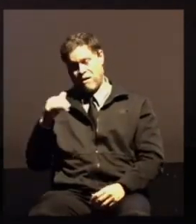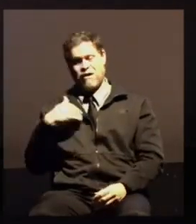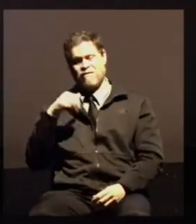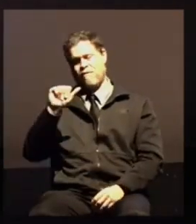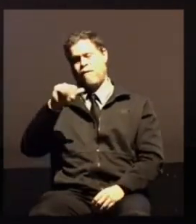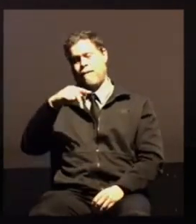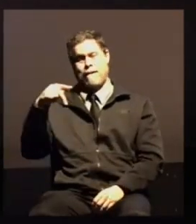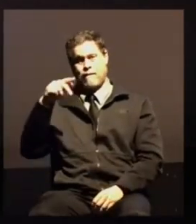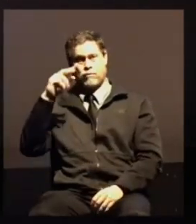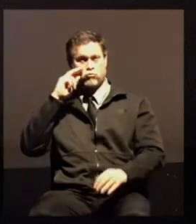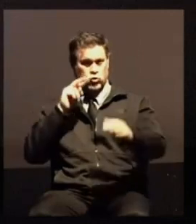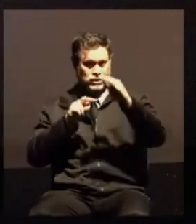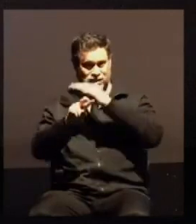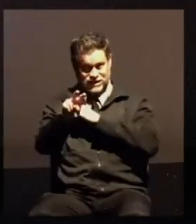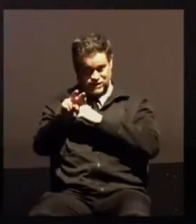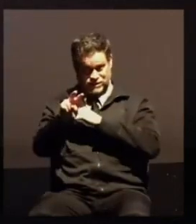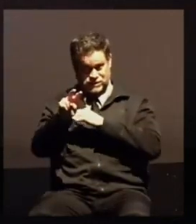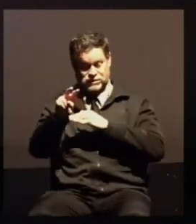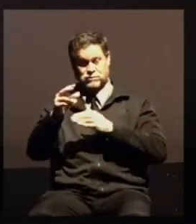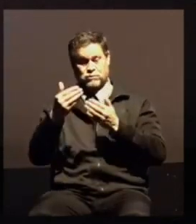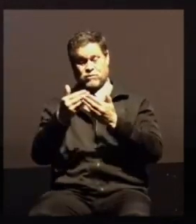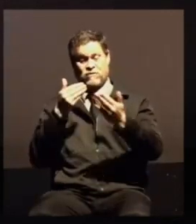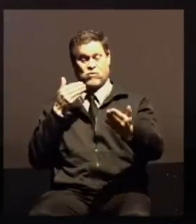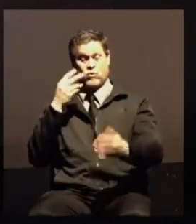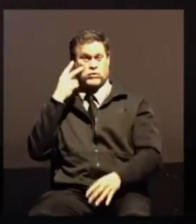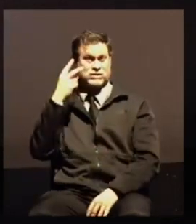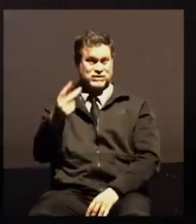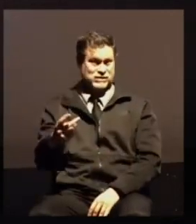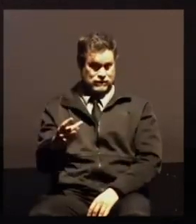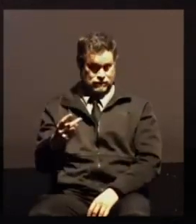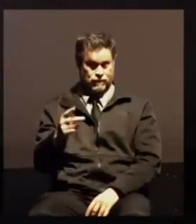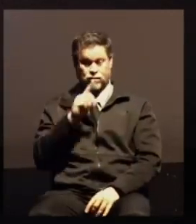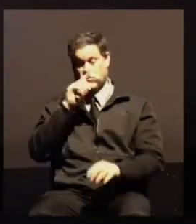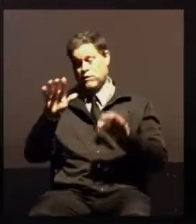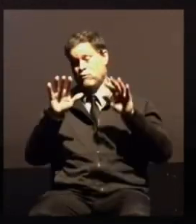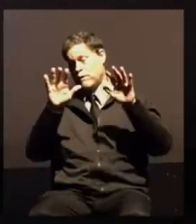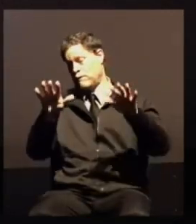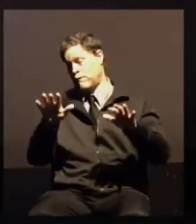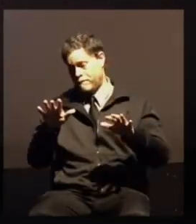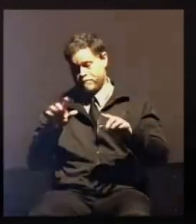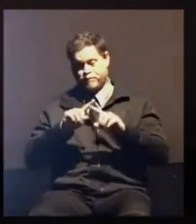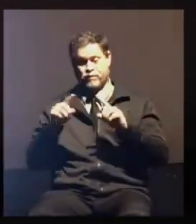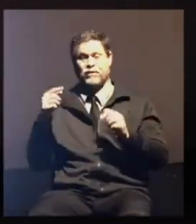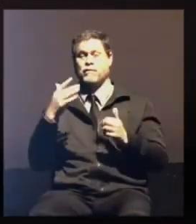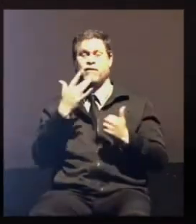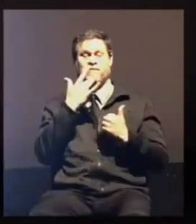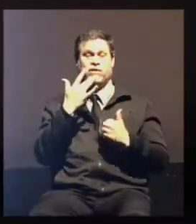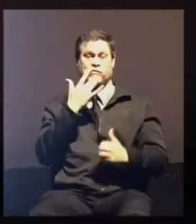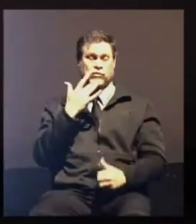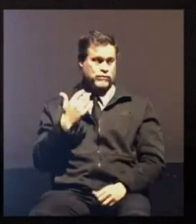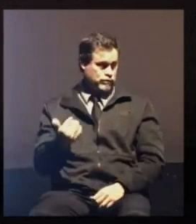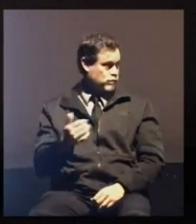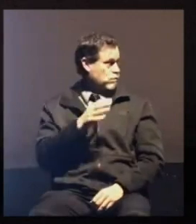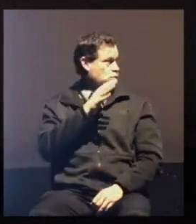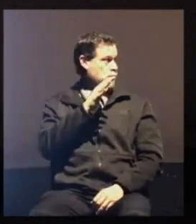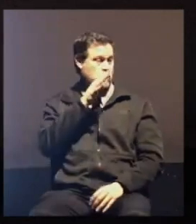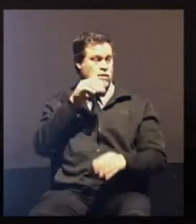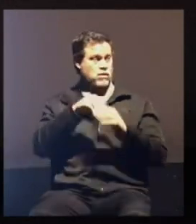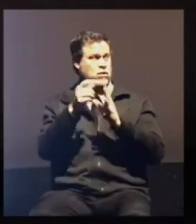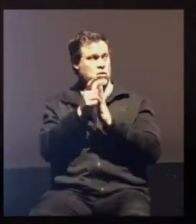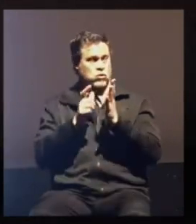that predicts floods before we even see them. Pretty incredible. But this one's my favorite. My mother-in-law's sitting over